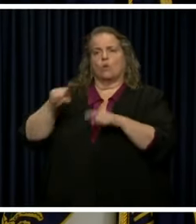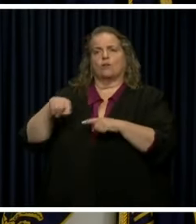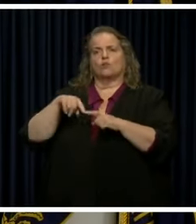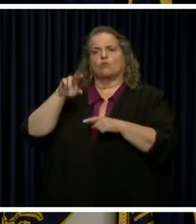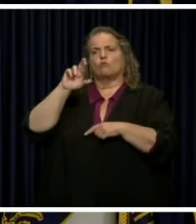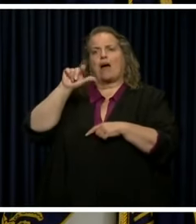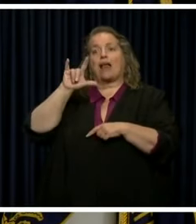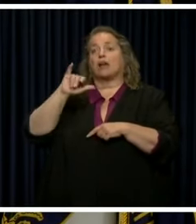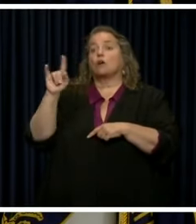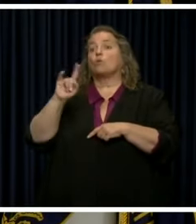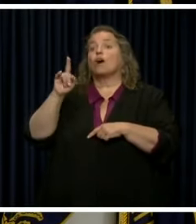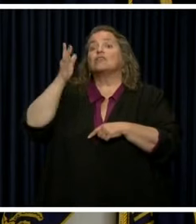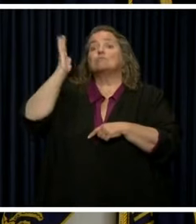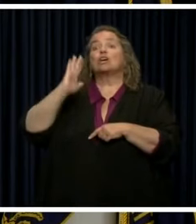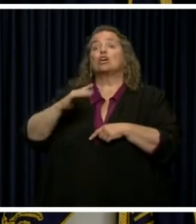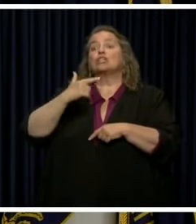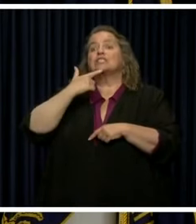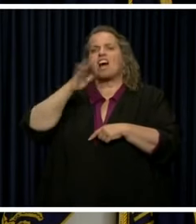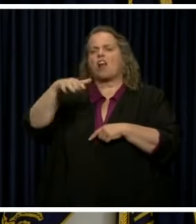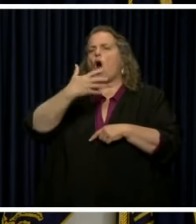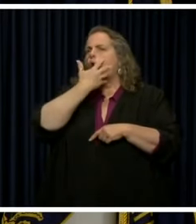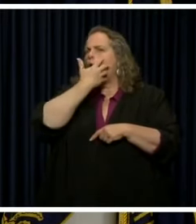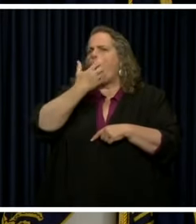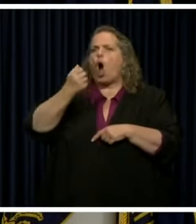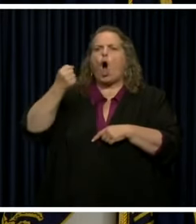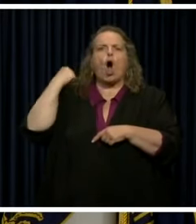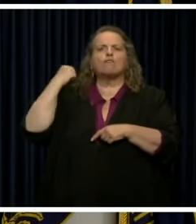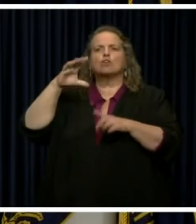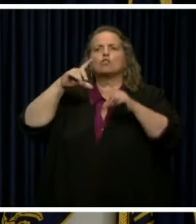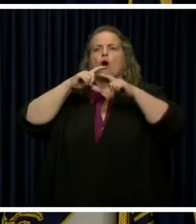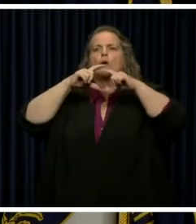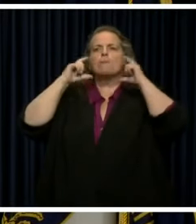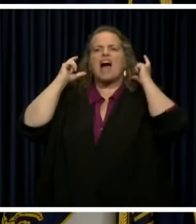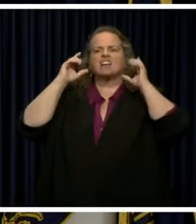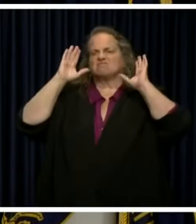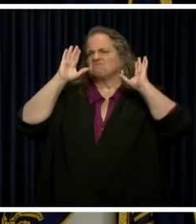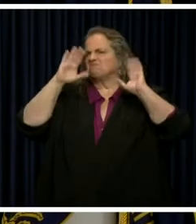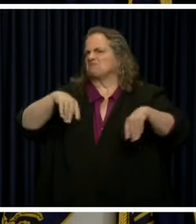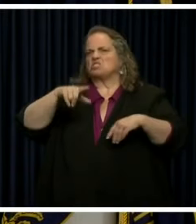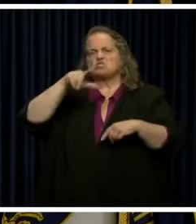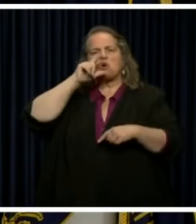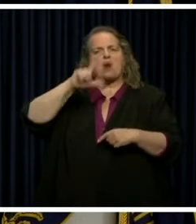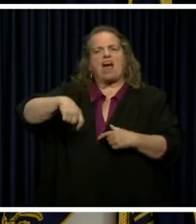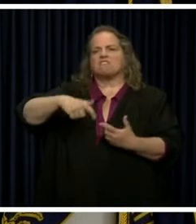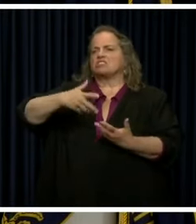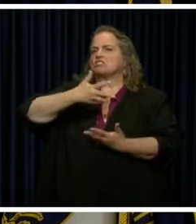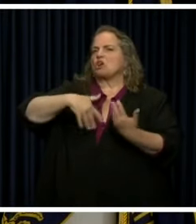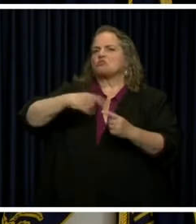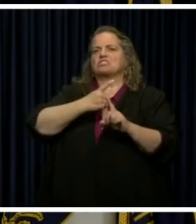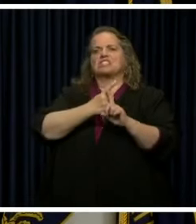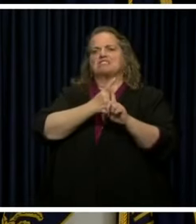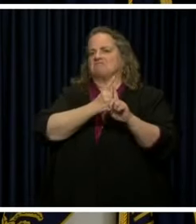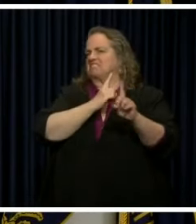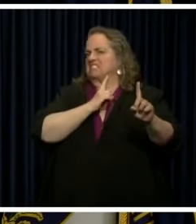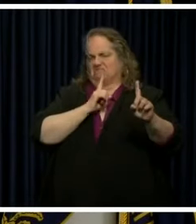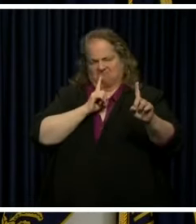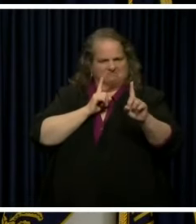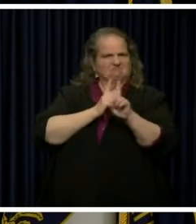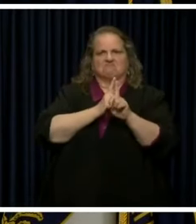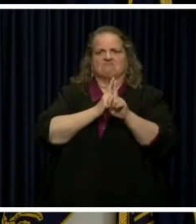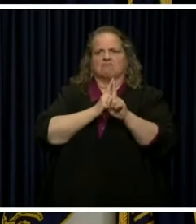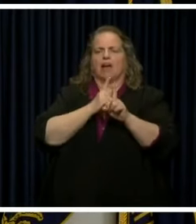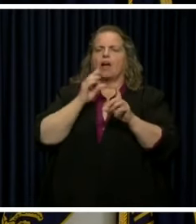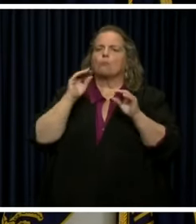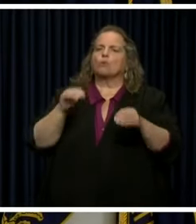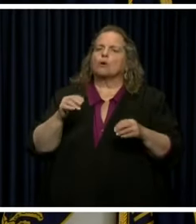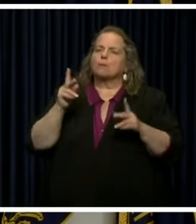speaker said, "Take off your mask. You don't need to socially distance," and put people at risk. So I want people to